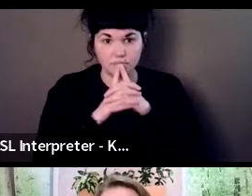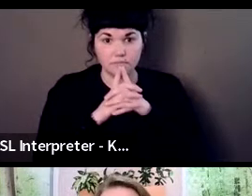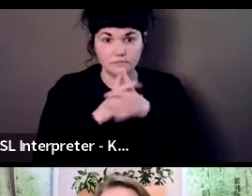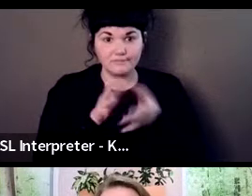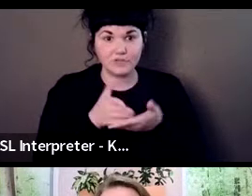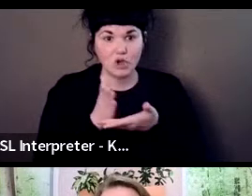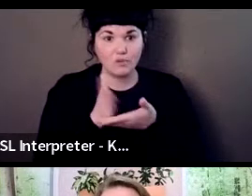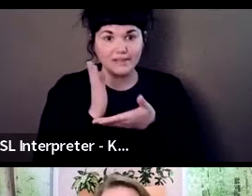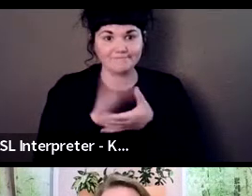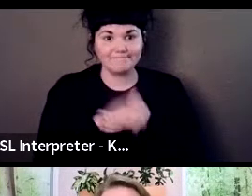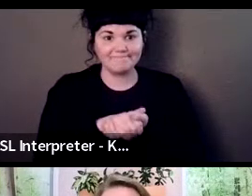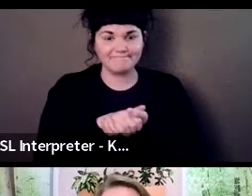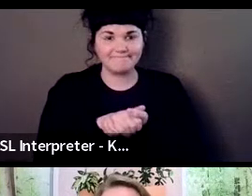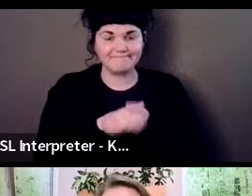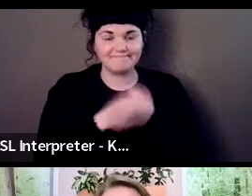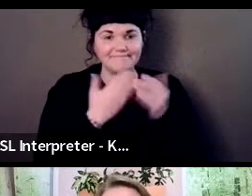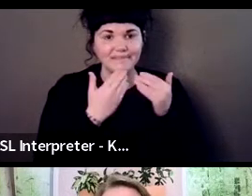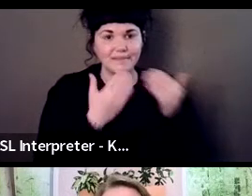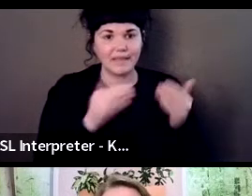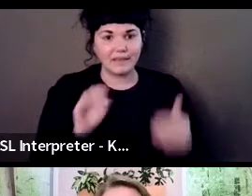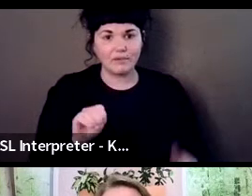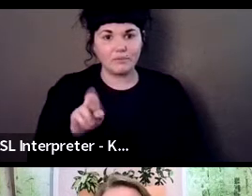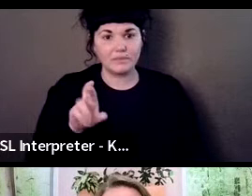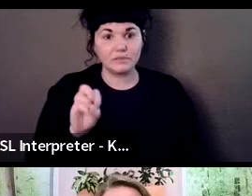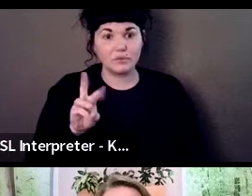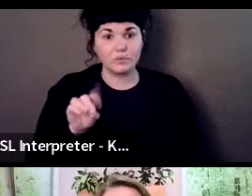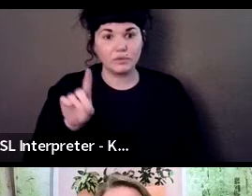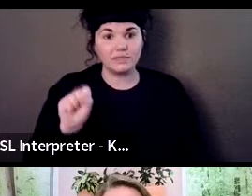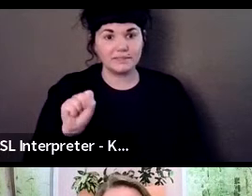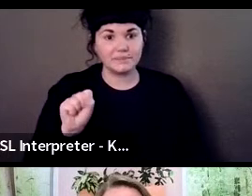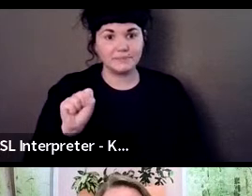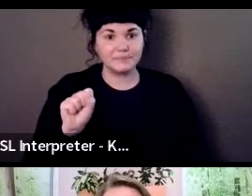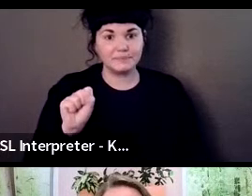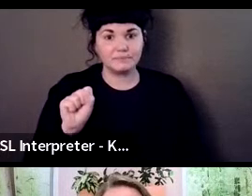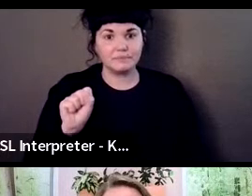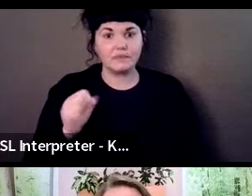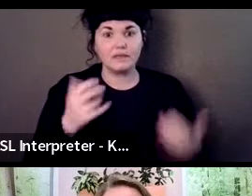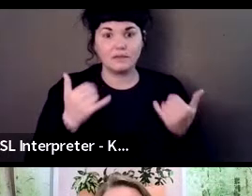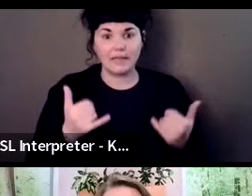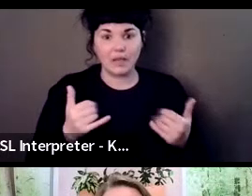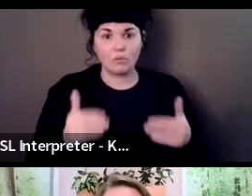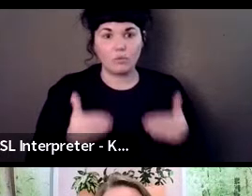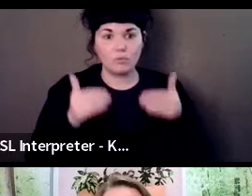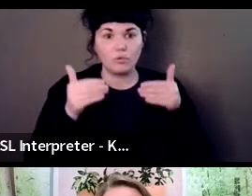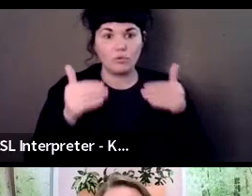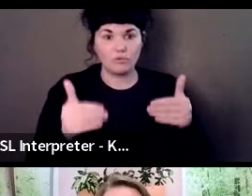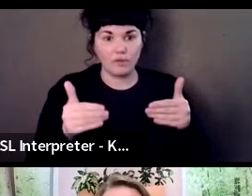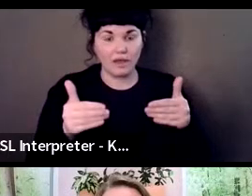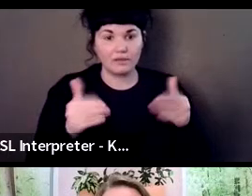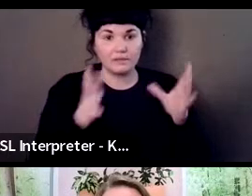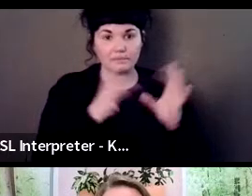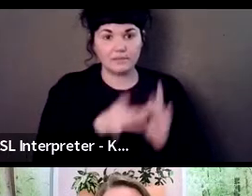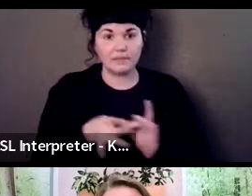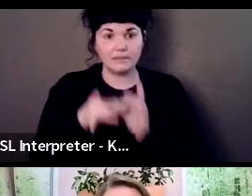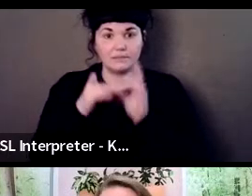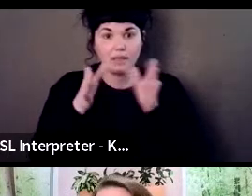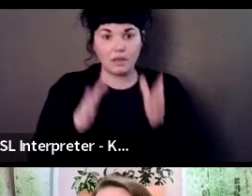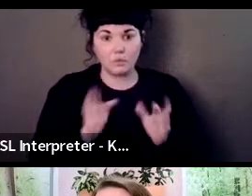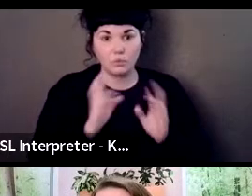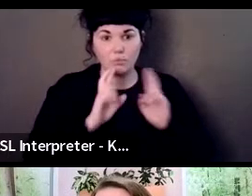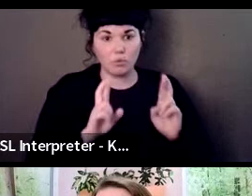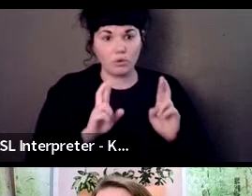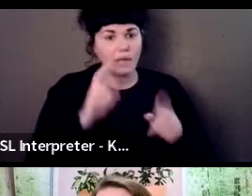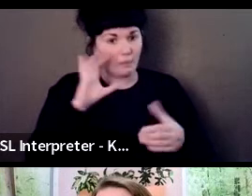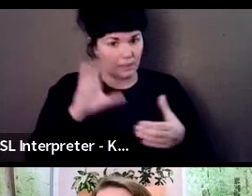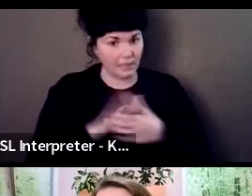All right. Thank you, Mr. Woods. We'll move on to our legal liaison report, which I do believe we have a